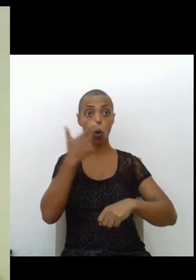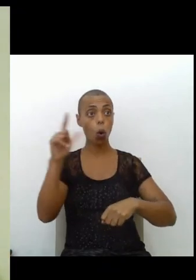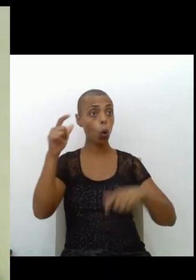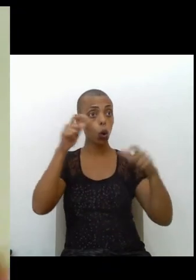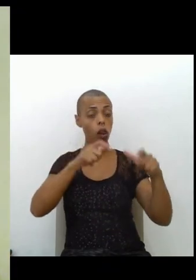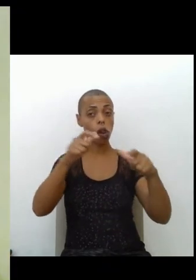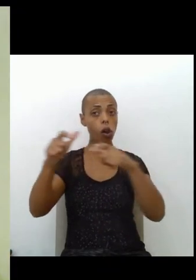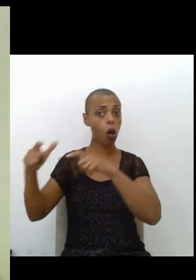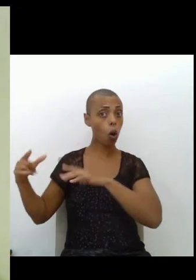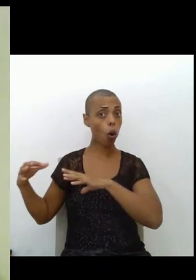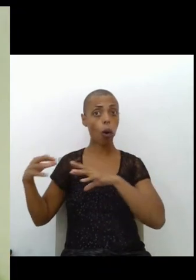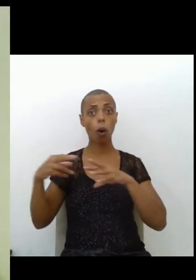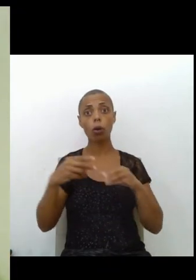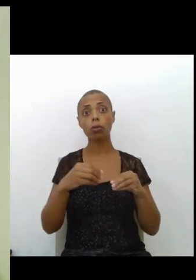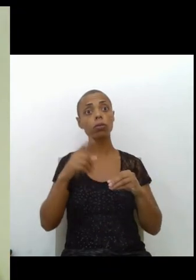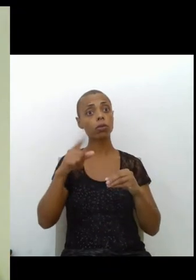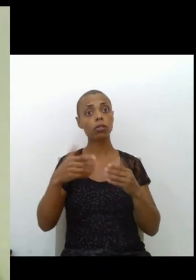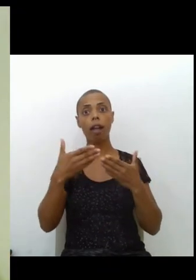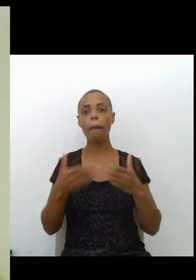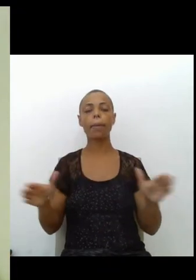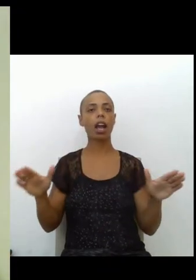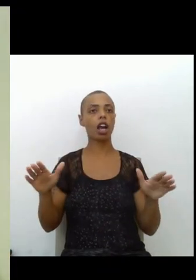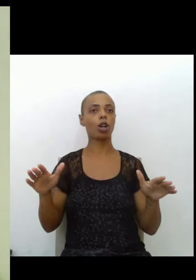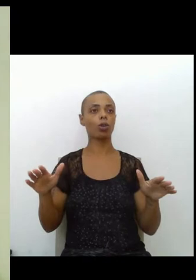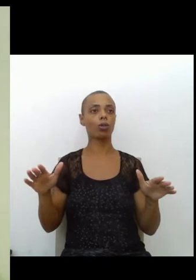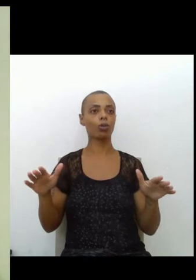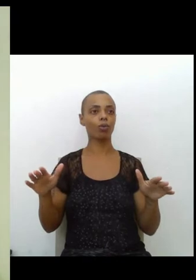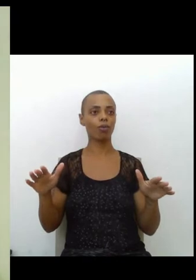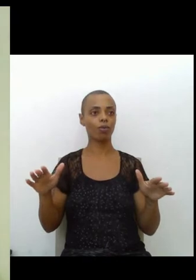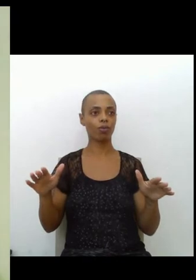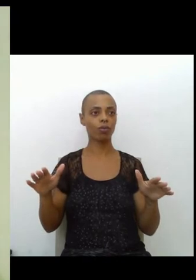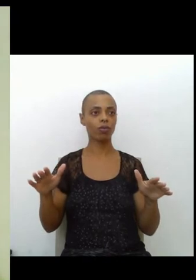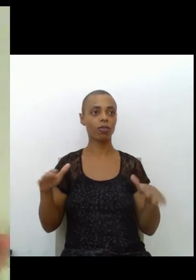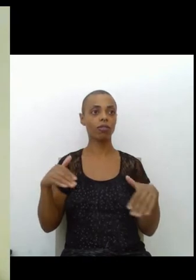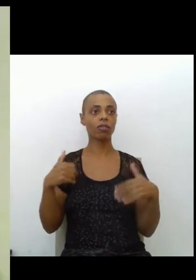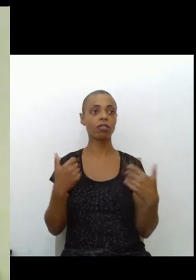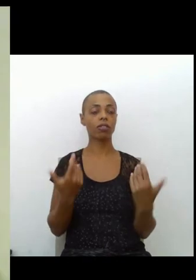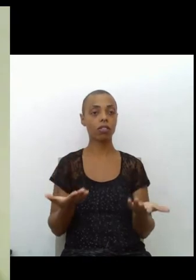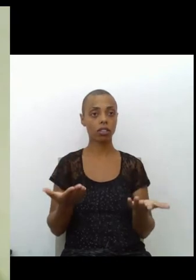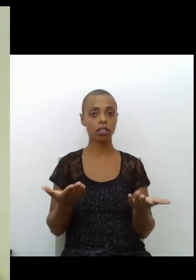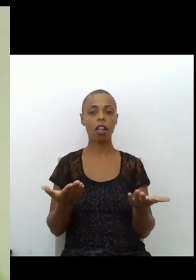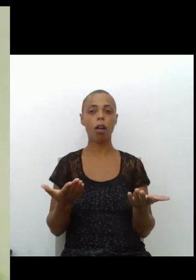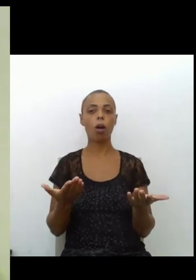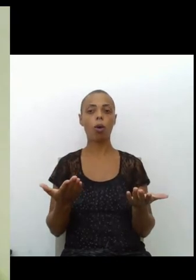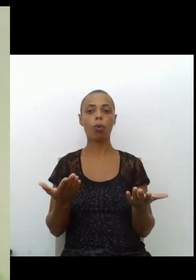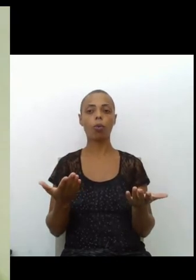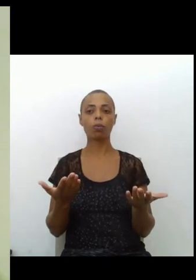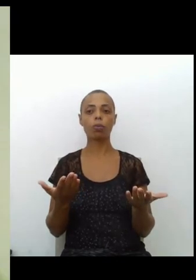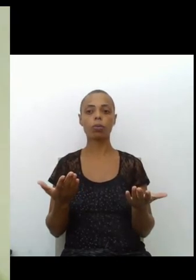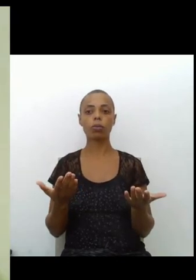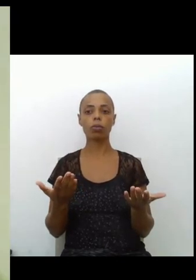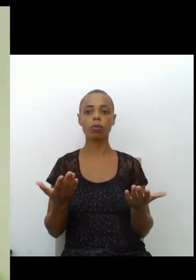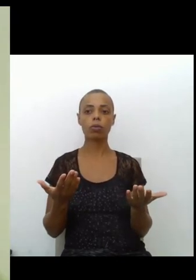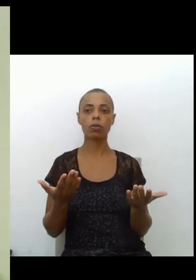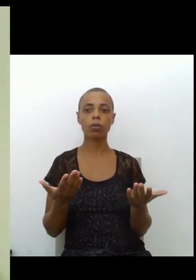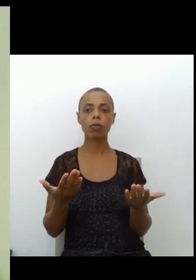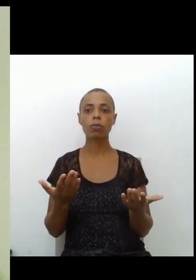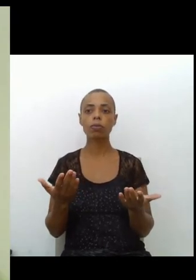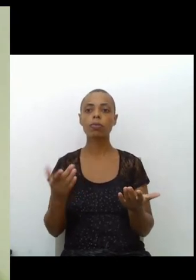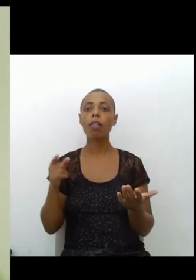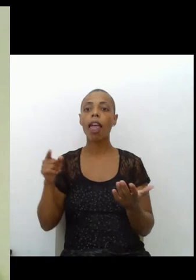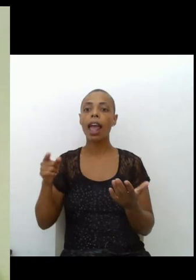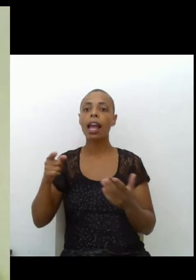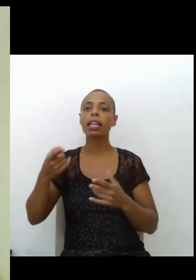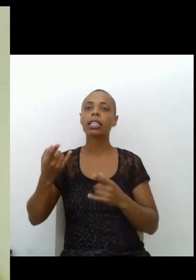of class and you can look through the house and this is this is an icon today but it was